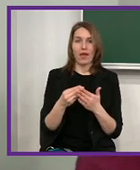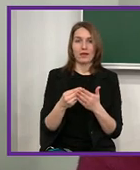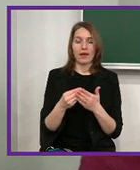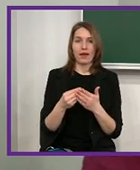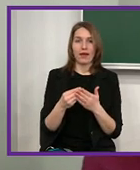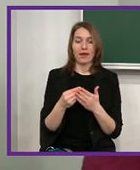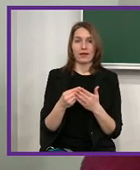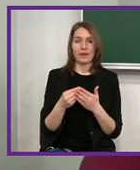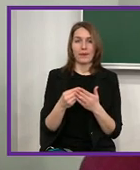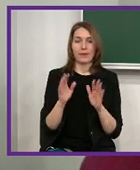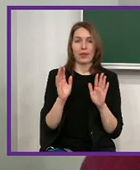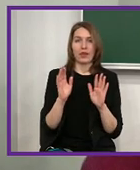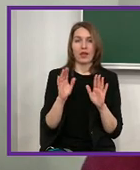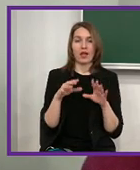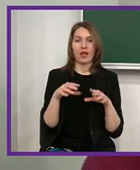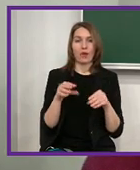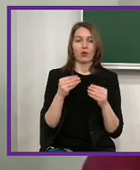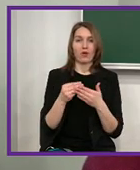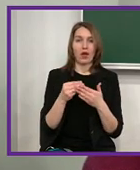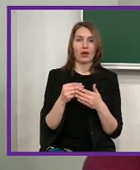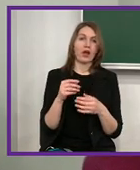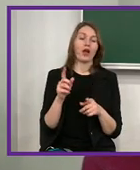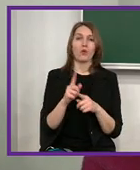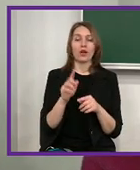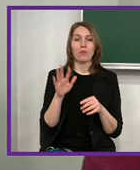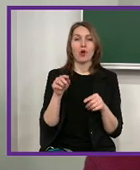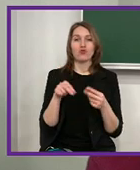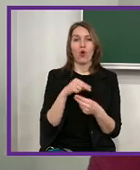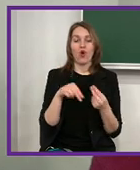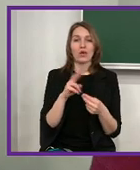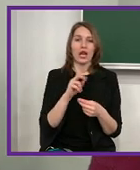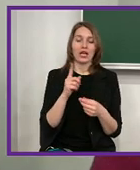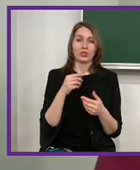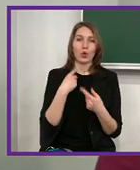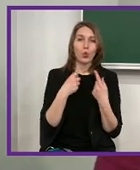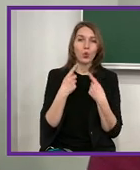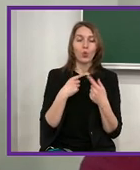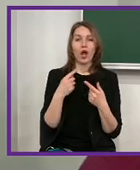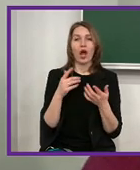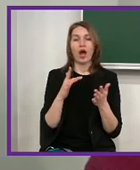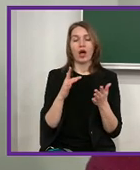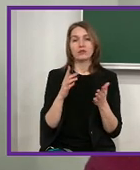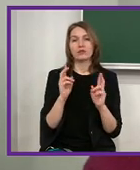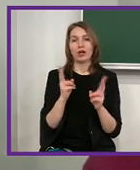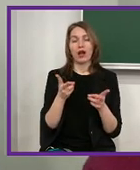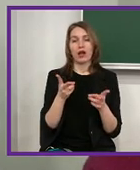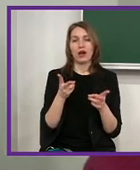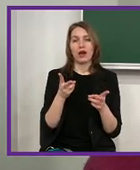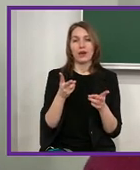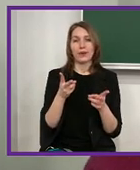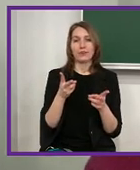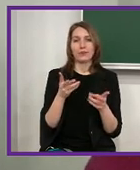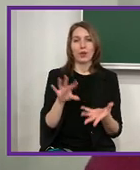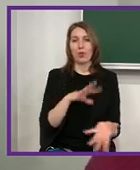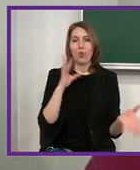summarizing my philosophy. And if I had to do so, and I did it, I said this: for human rights due diligence to be effective,